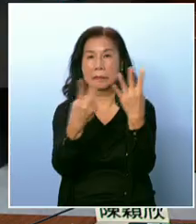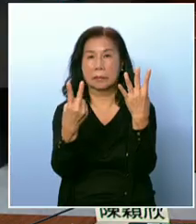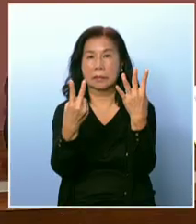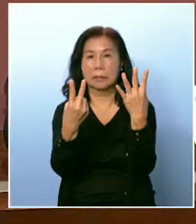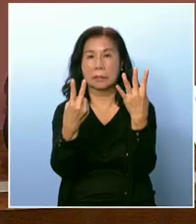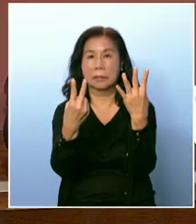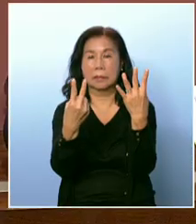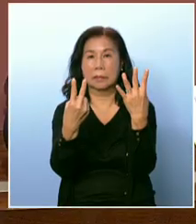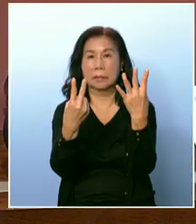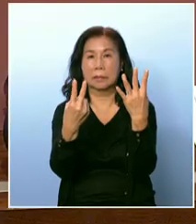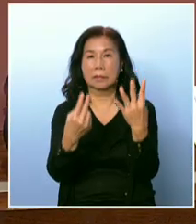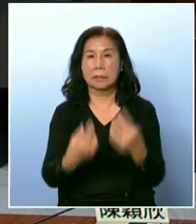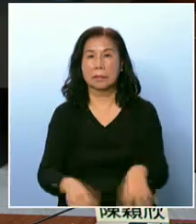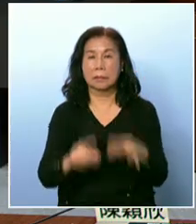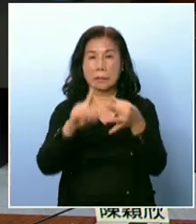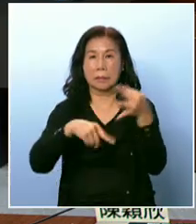41, 42.